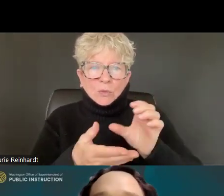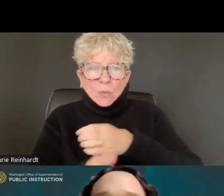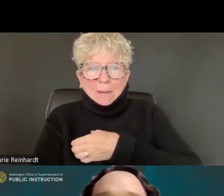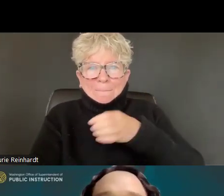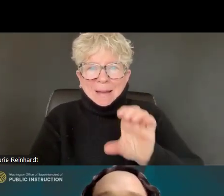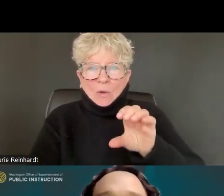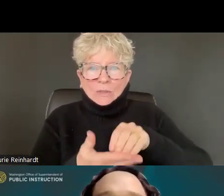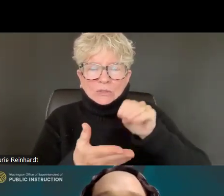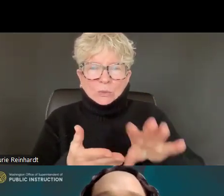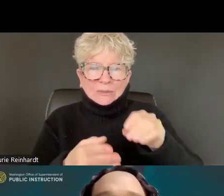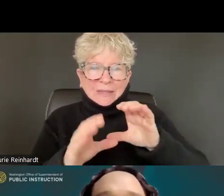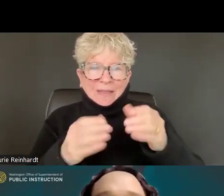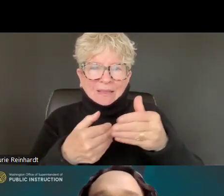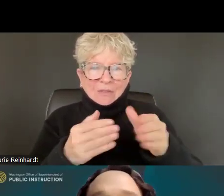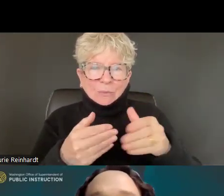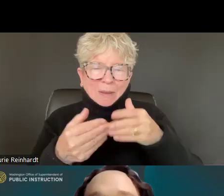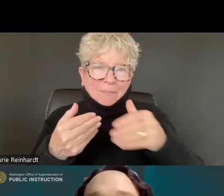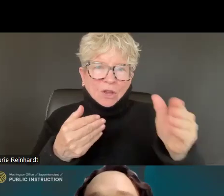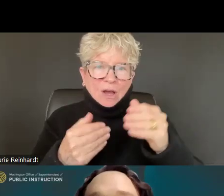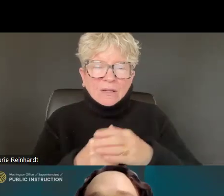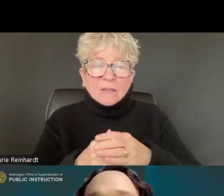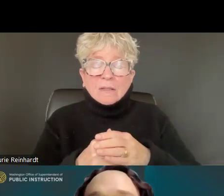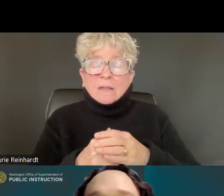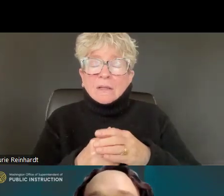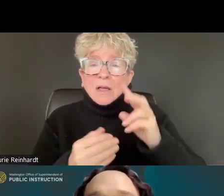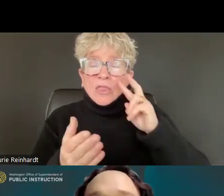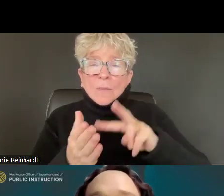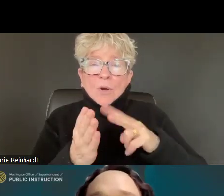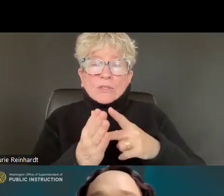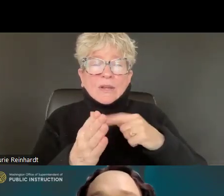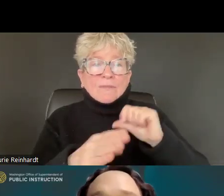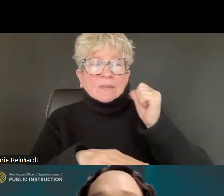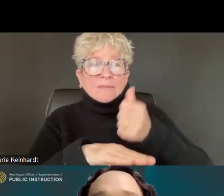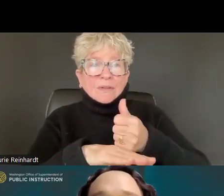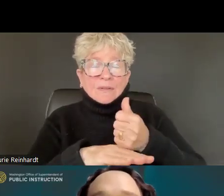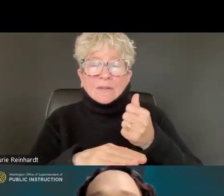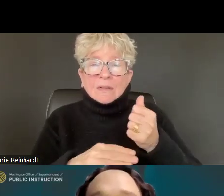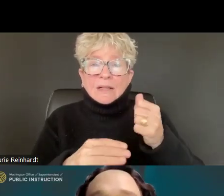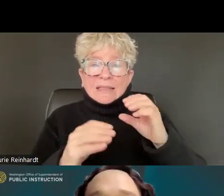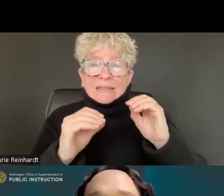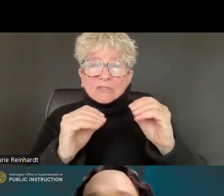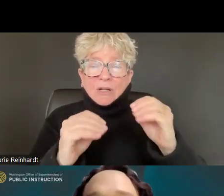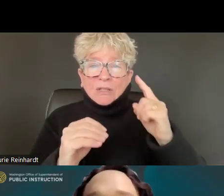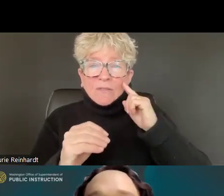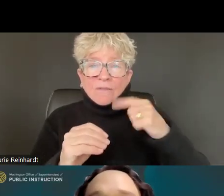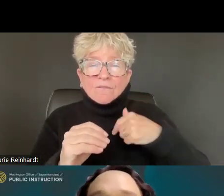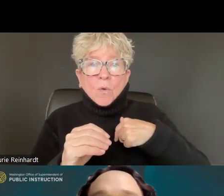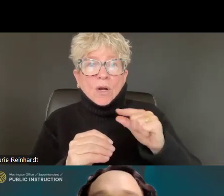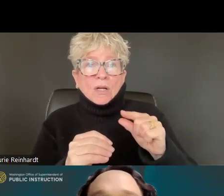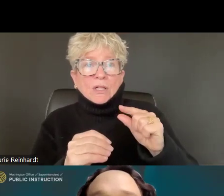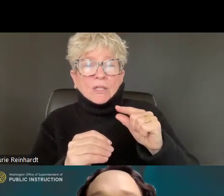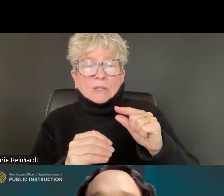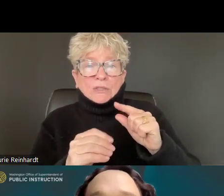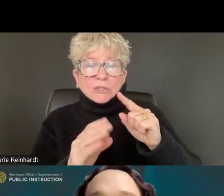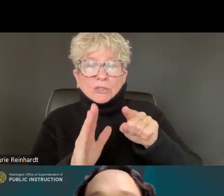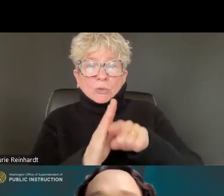beyond. The purpose is to have a dedicated instruction for students on mental health literacy and suicide prevention so that we